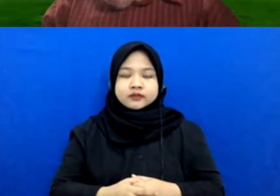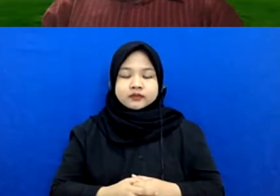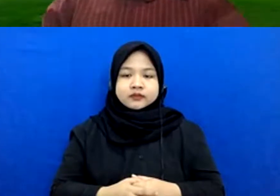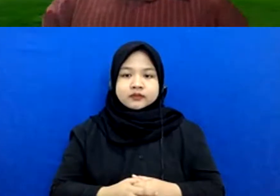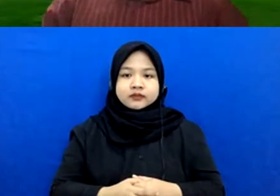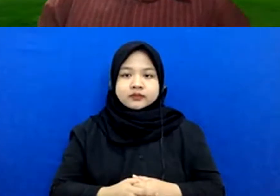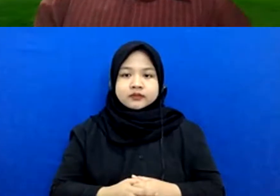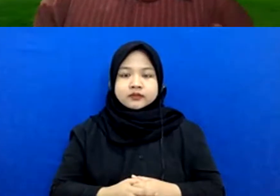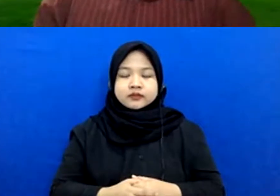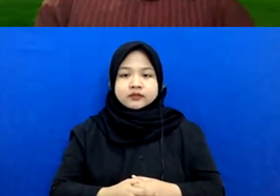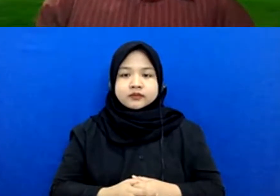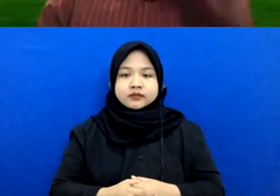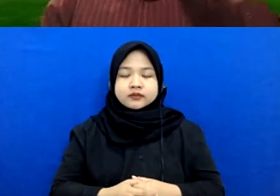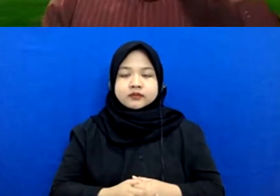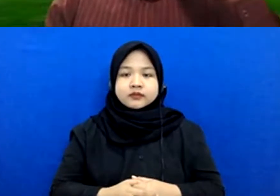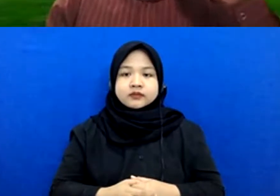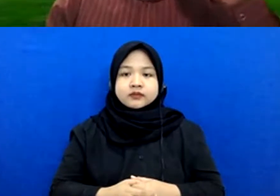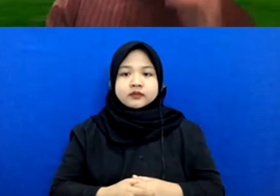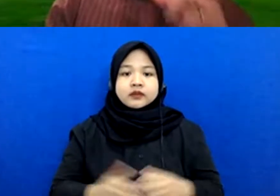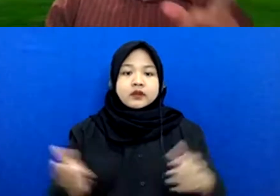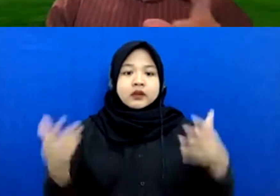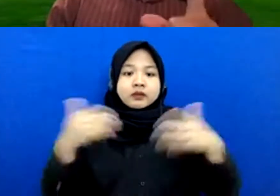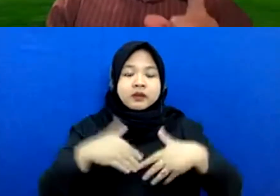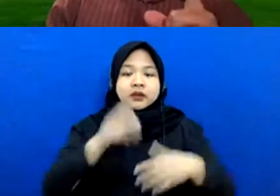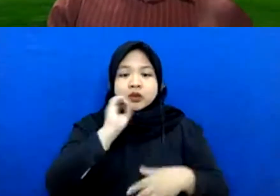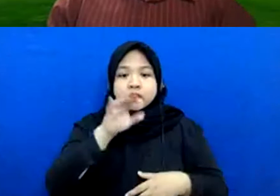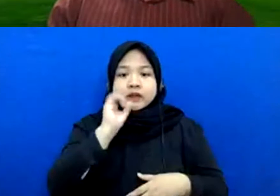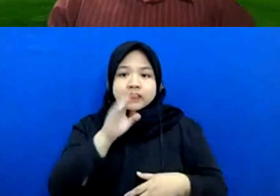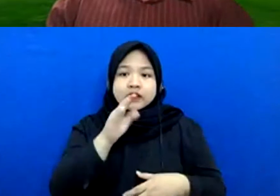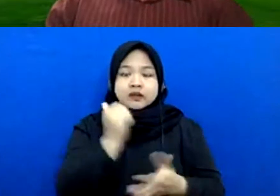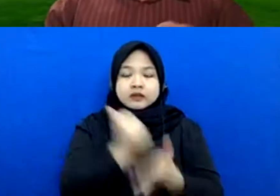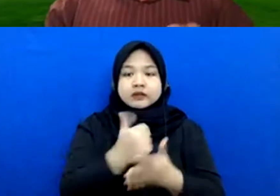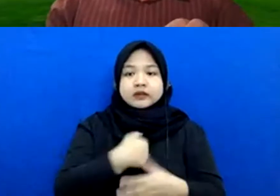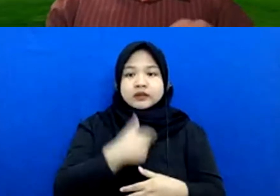Yeah, I come back to my original comment. I think your biggest